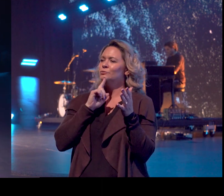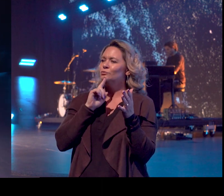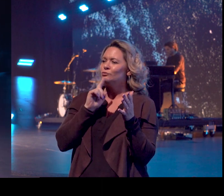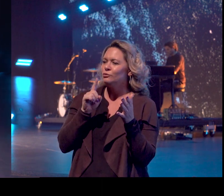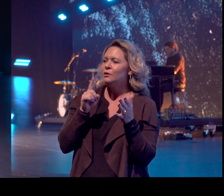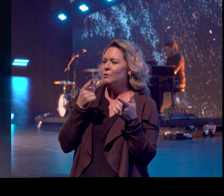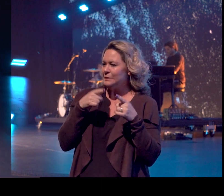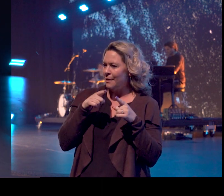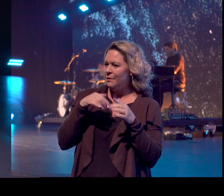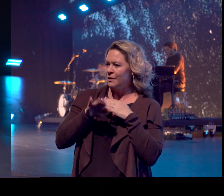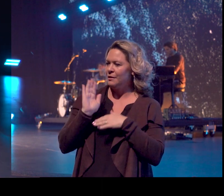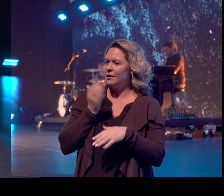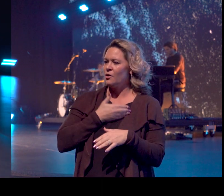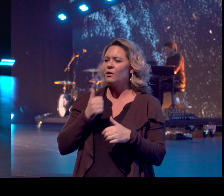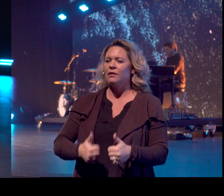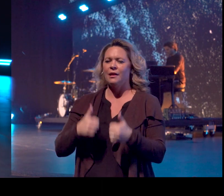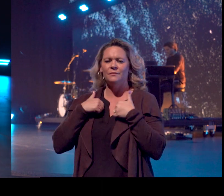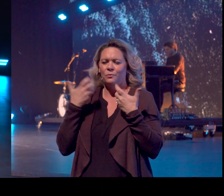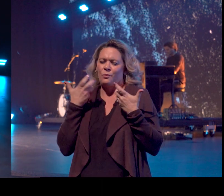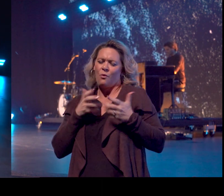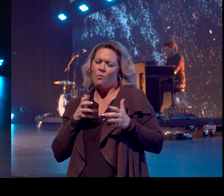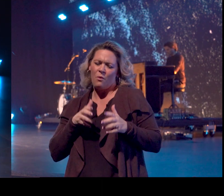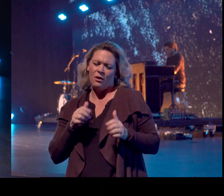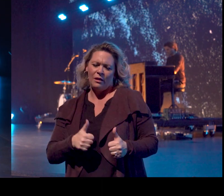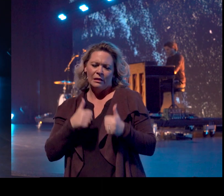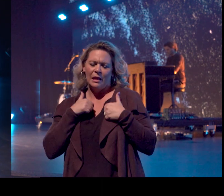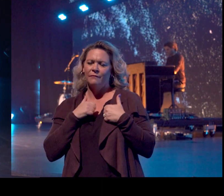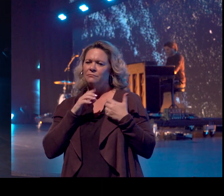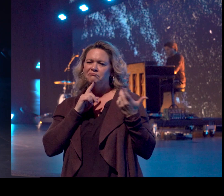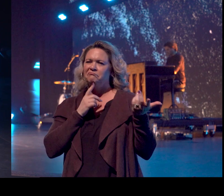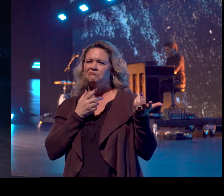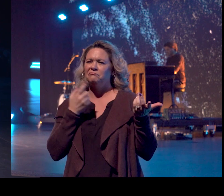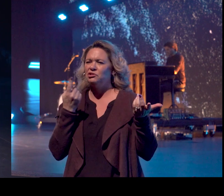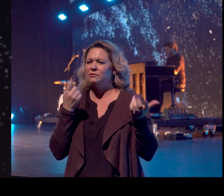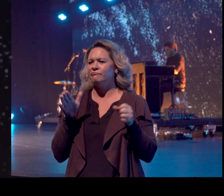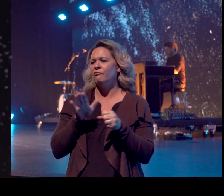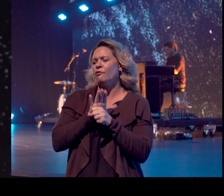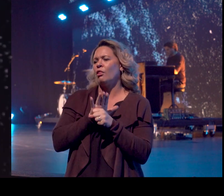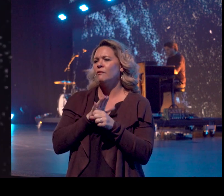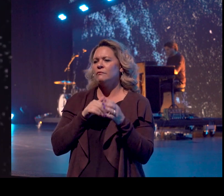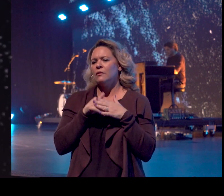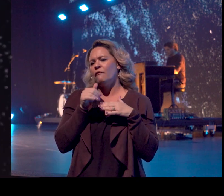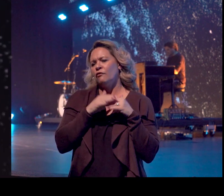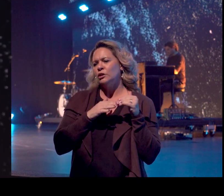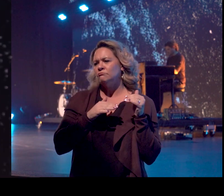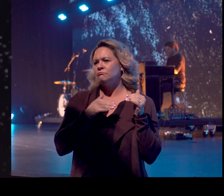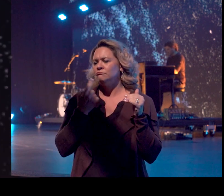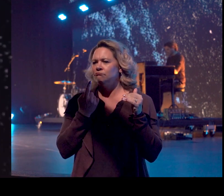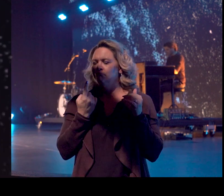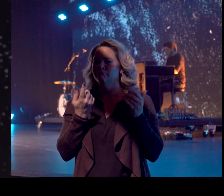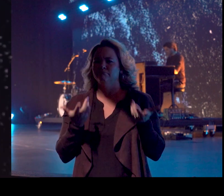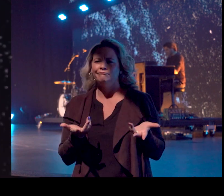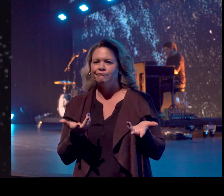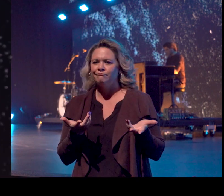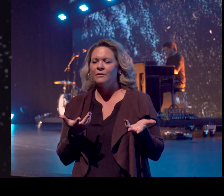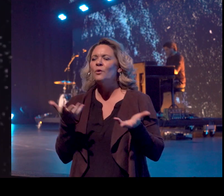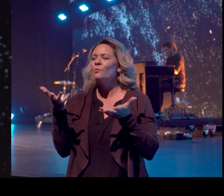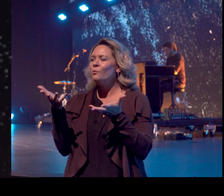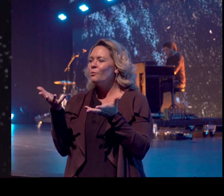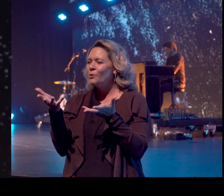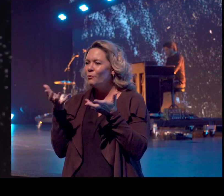I think is the reality in many of our lives, is that we don't want our lives to be full of comfort and